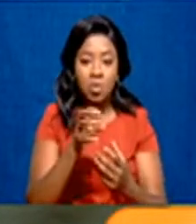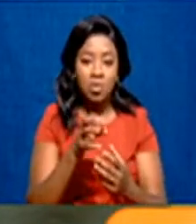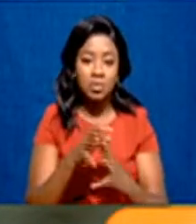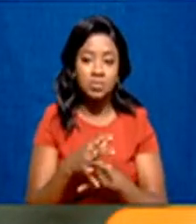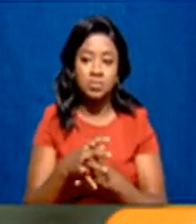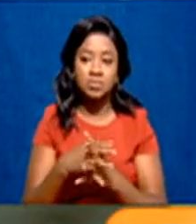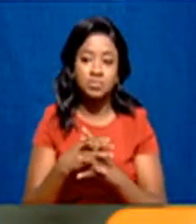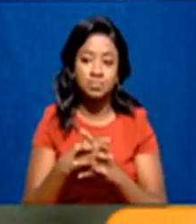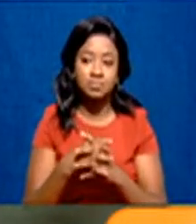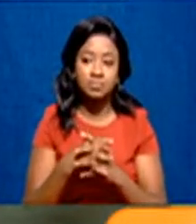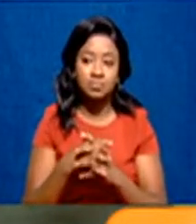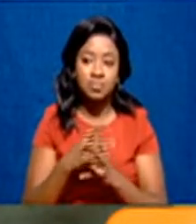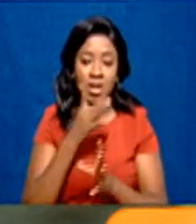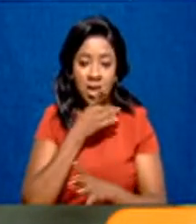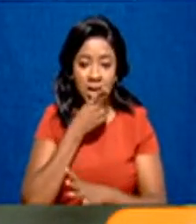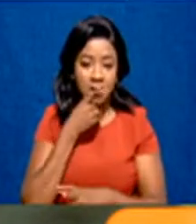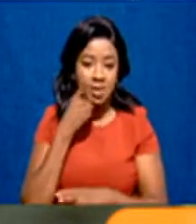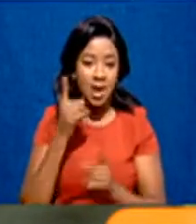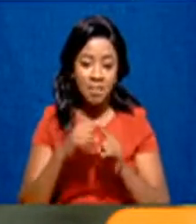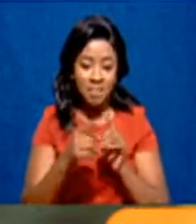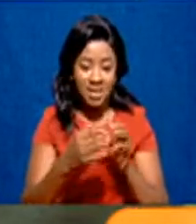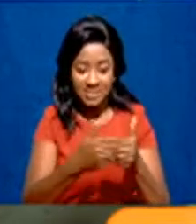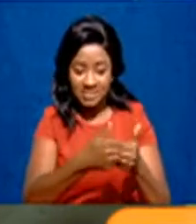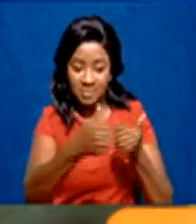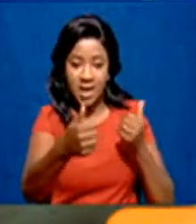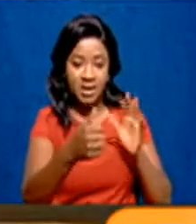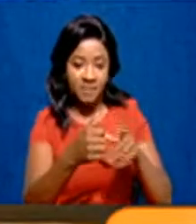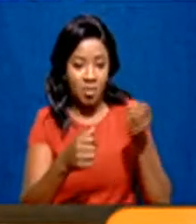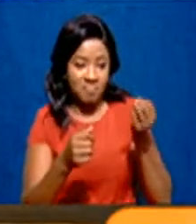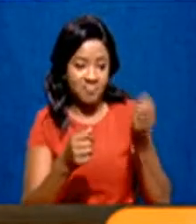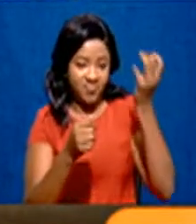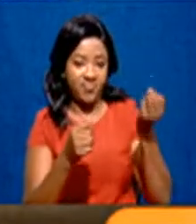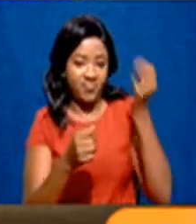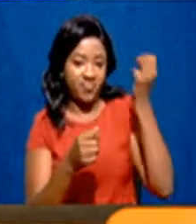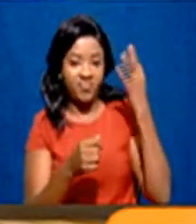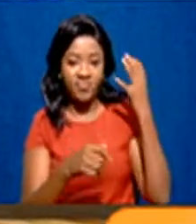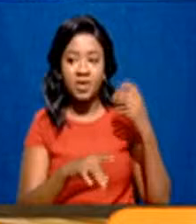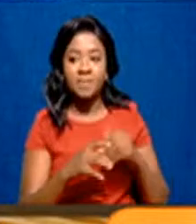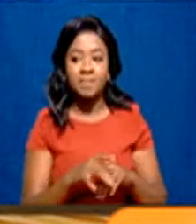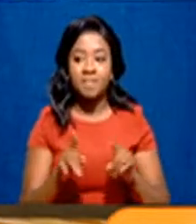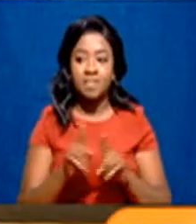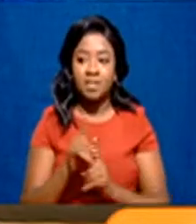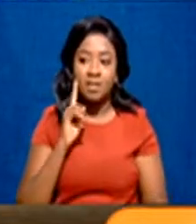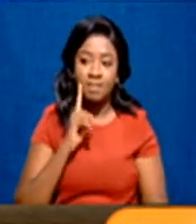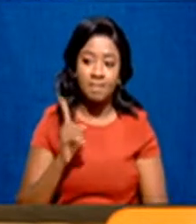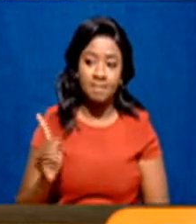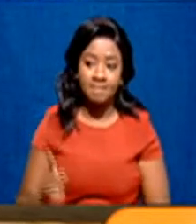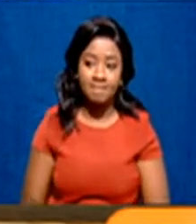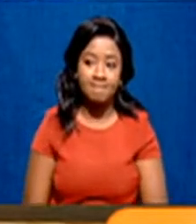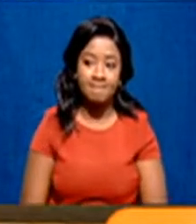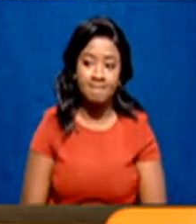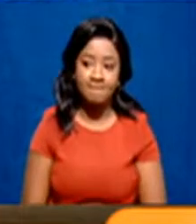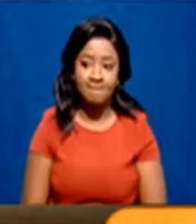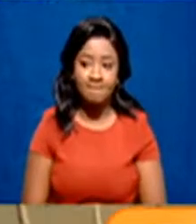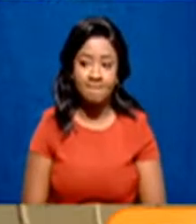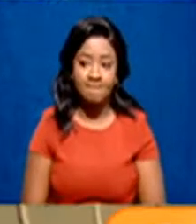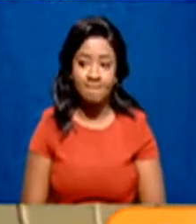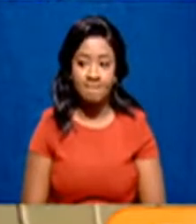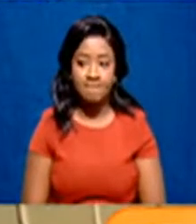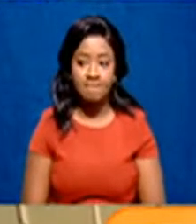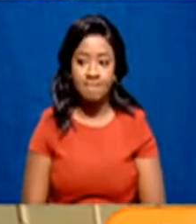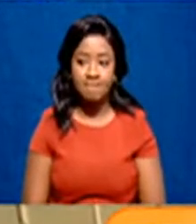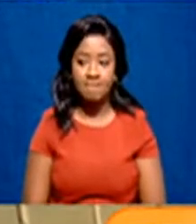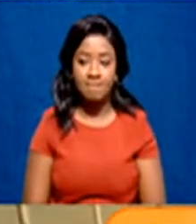with any fumes from the burning biomass, and then it is blown inside of the drying chamber as